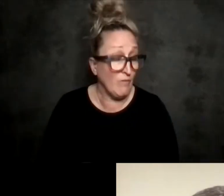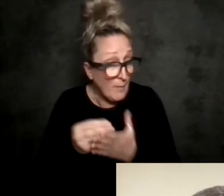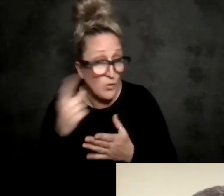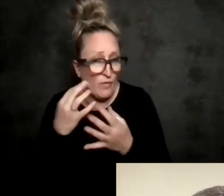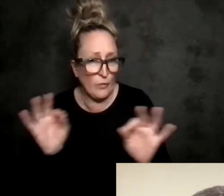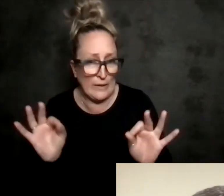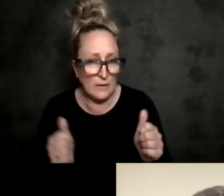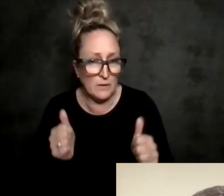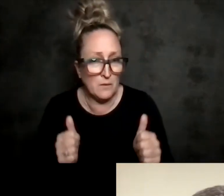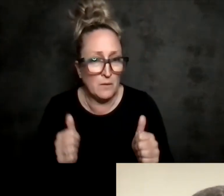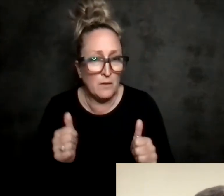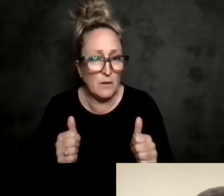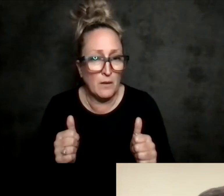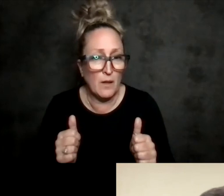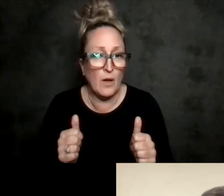free?